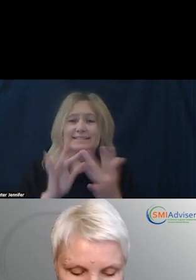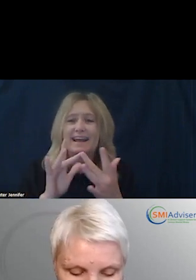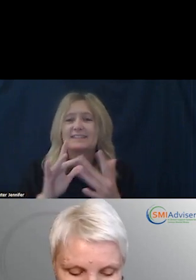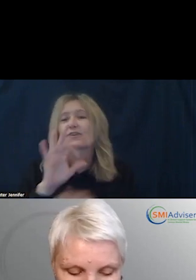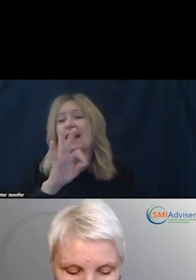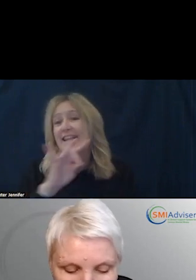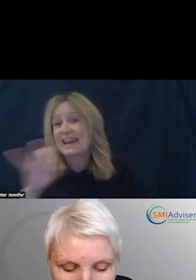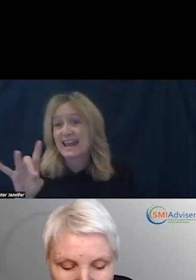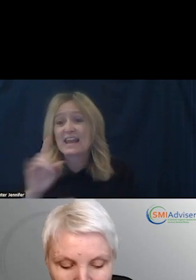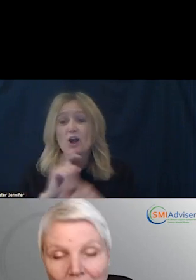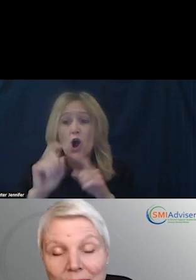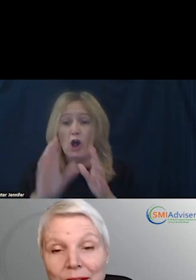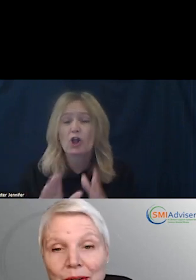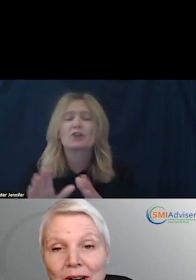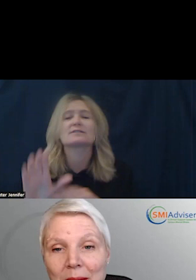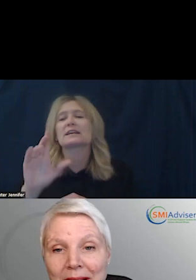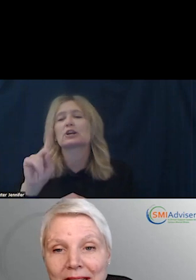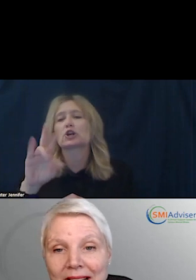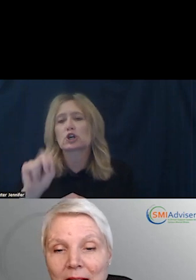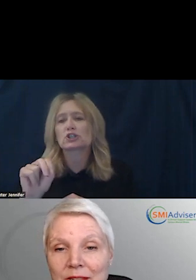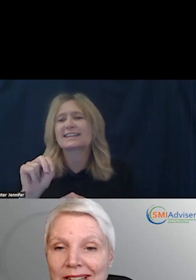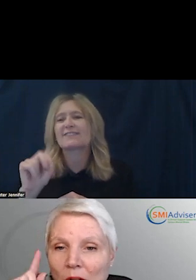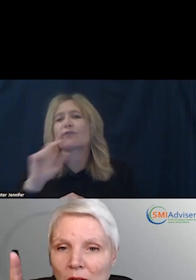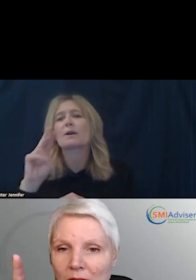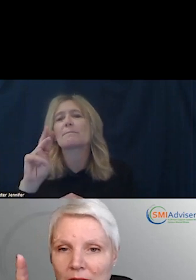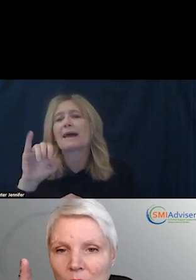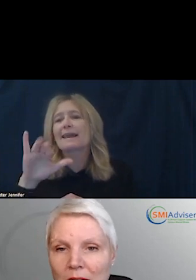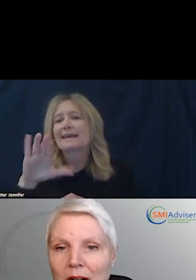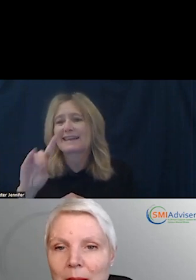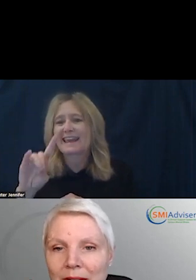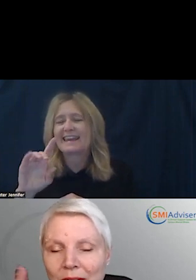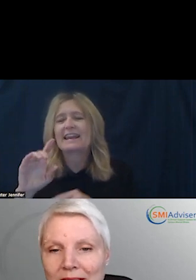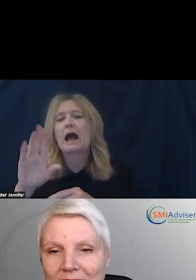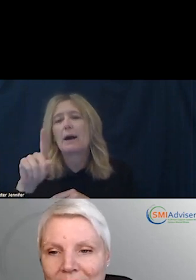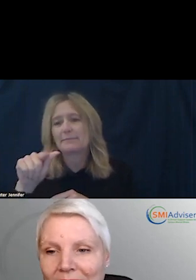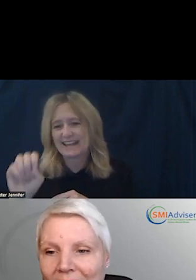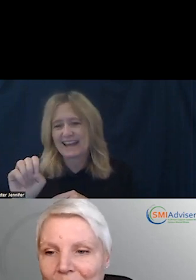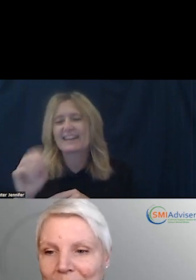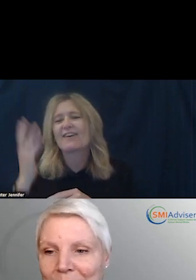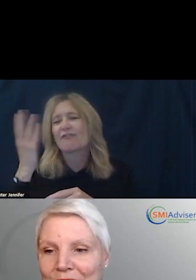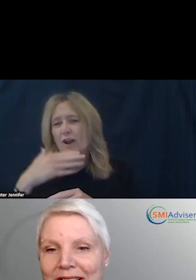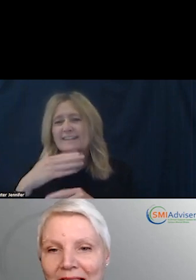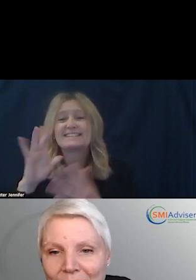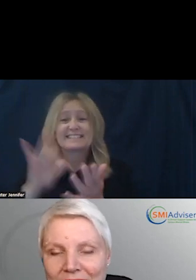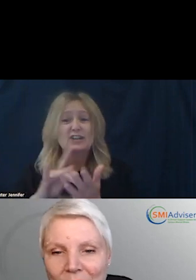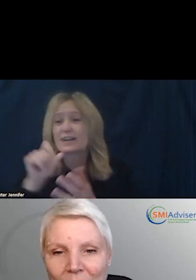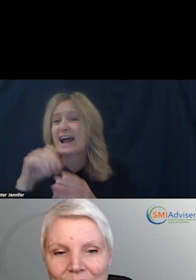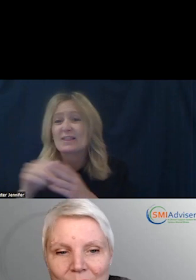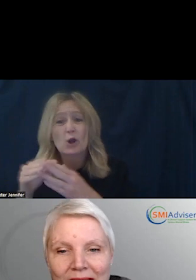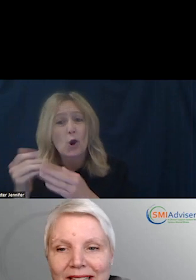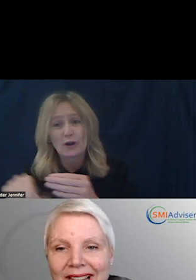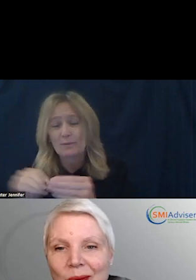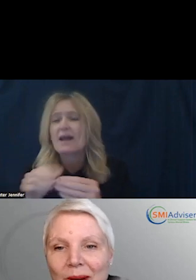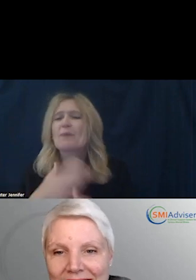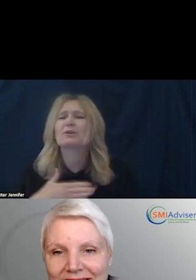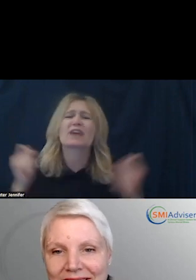988 callers, and Kirsten Barono for our Medicaid update, no longer the corner, but front and center. We appreciate every single one of you